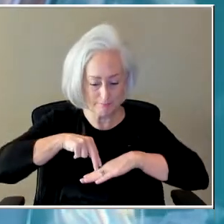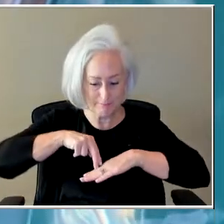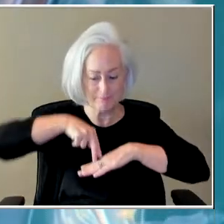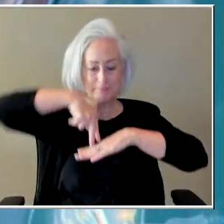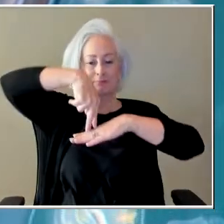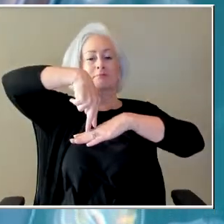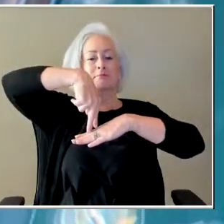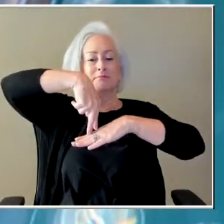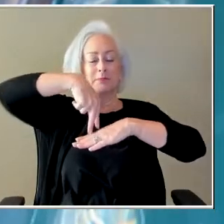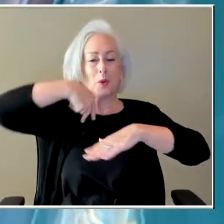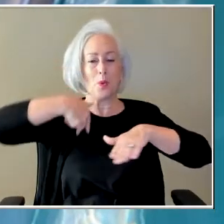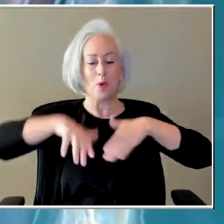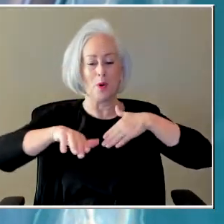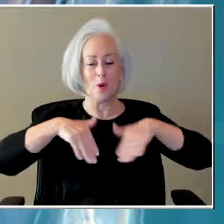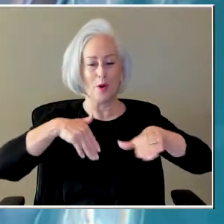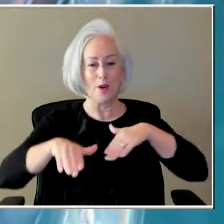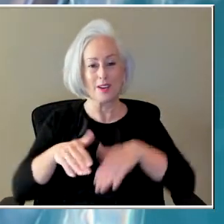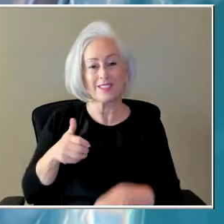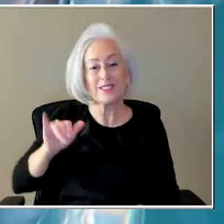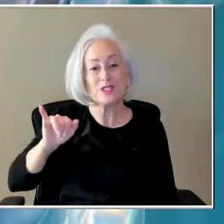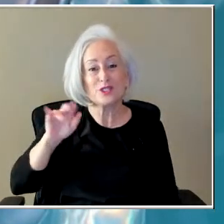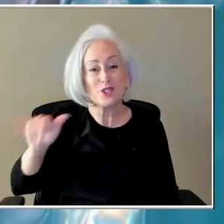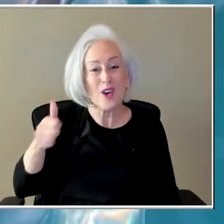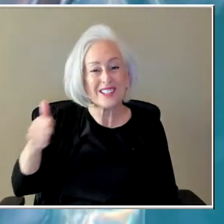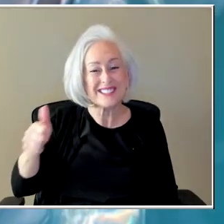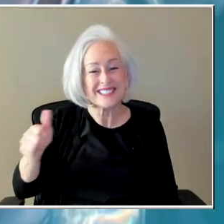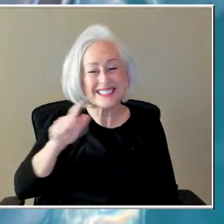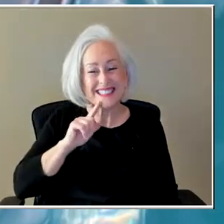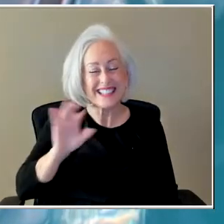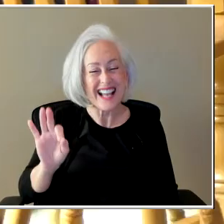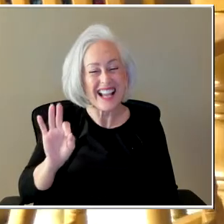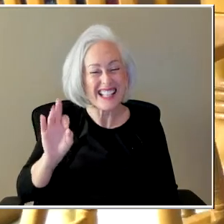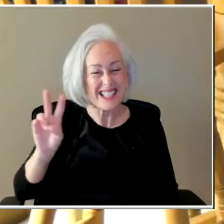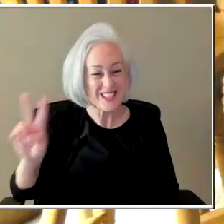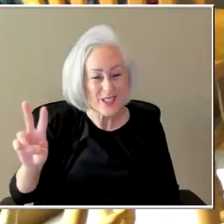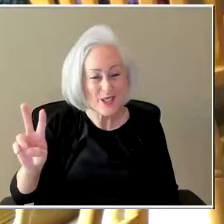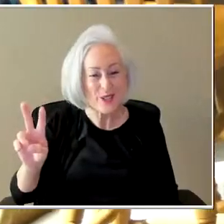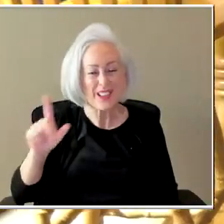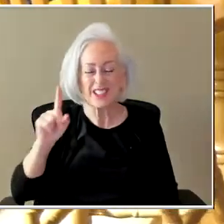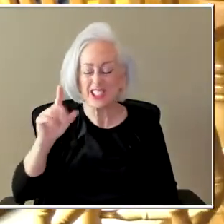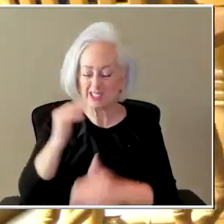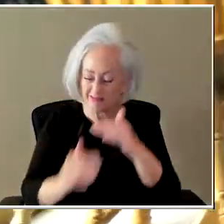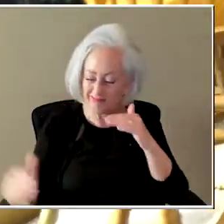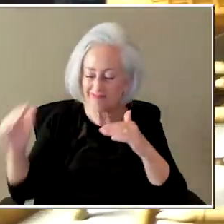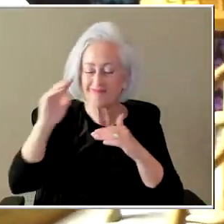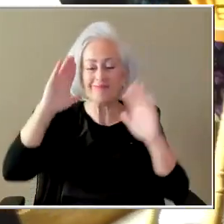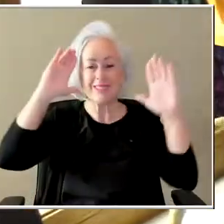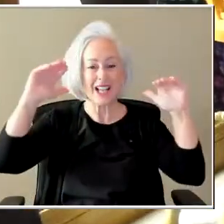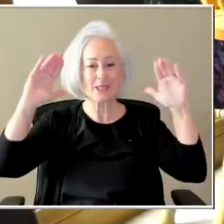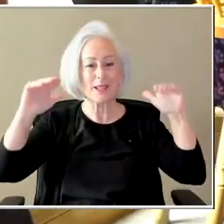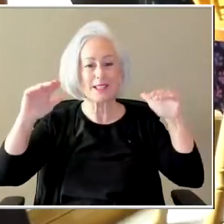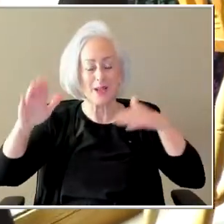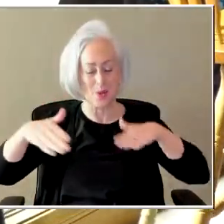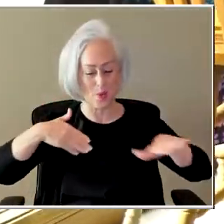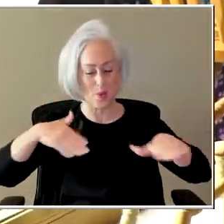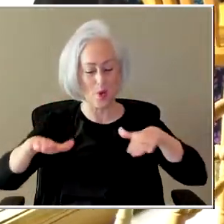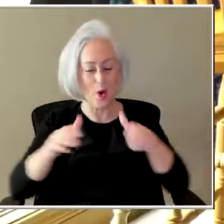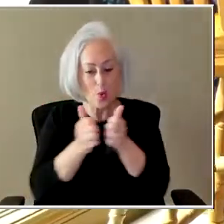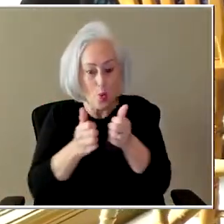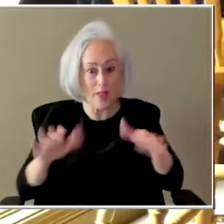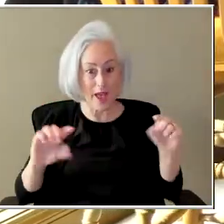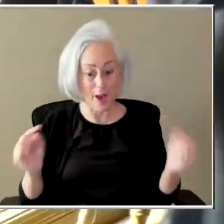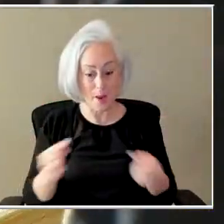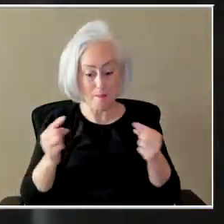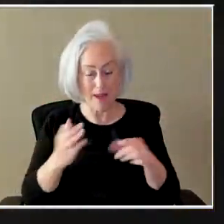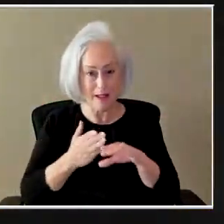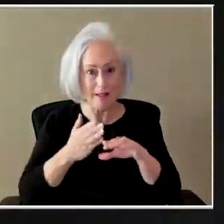At 92 years old, Joyce Zerger is defying expectations, walking without pain after years of struggling to stay on